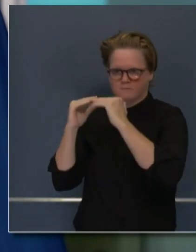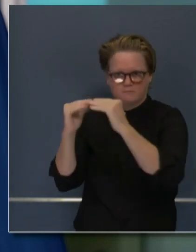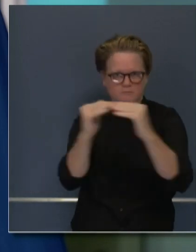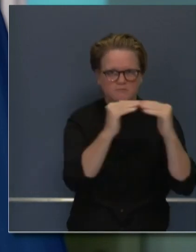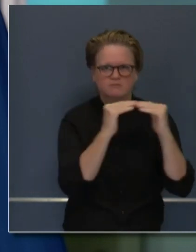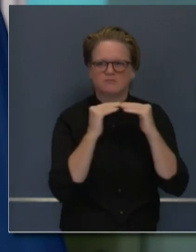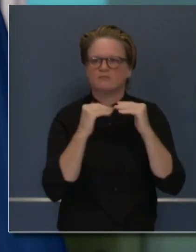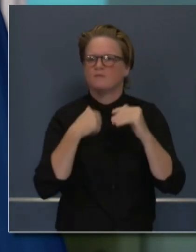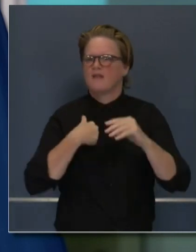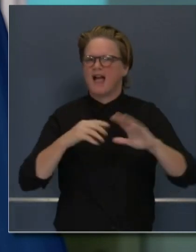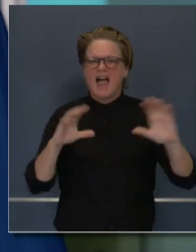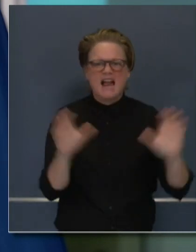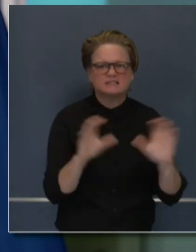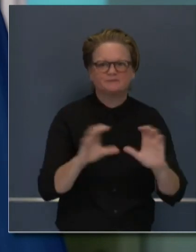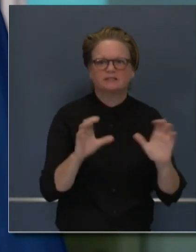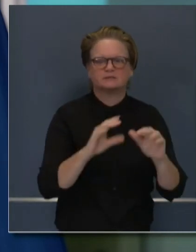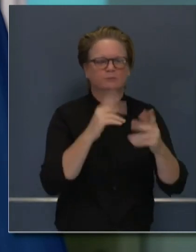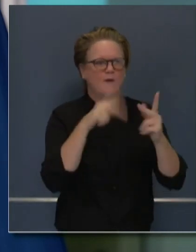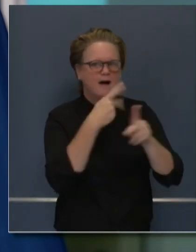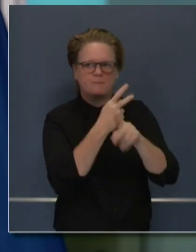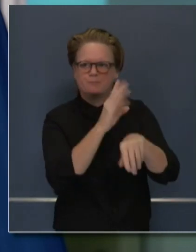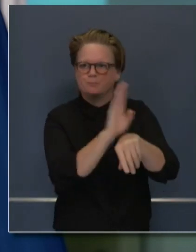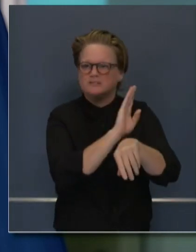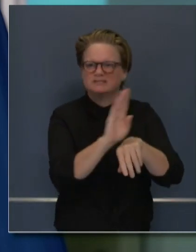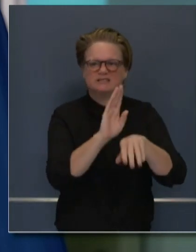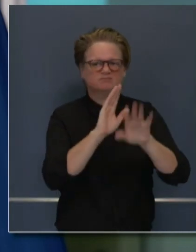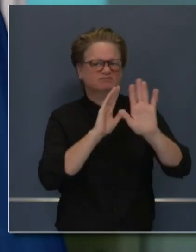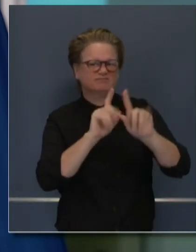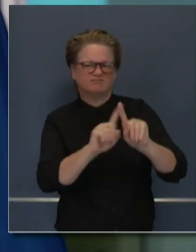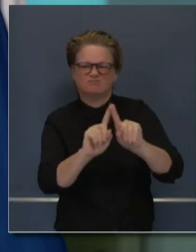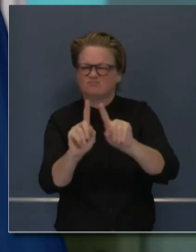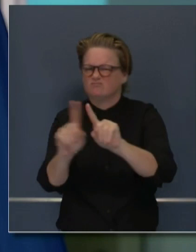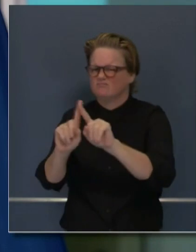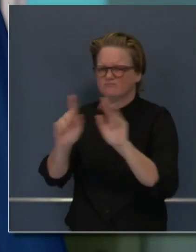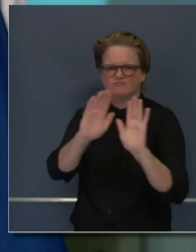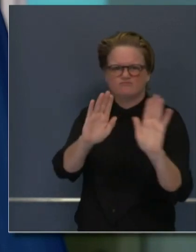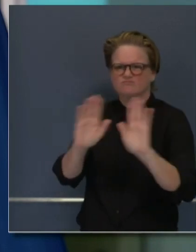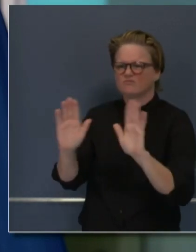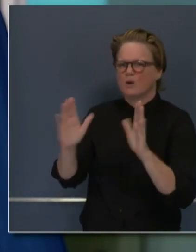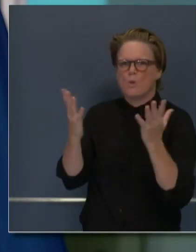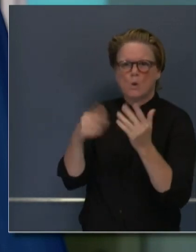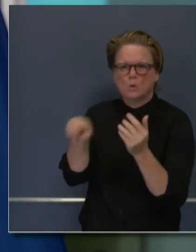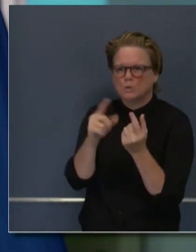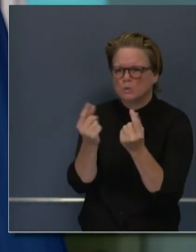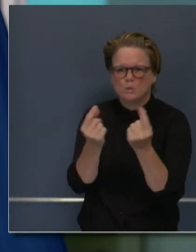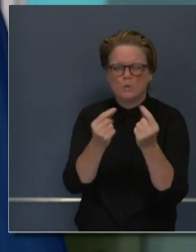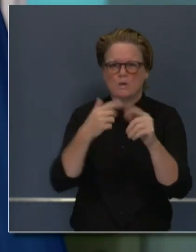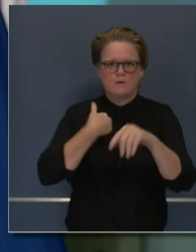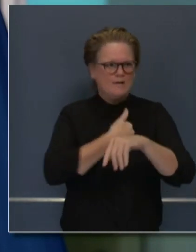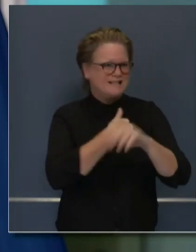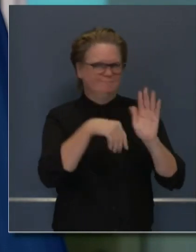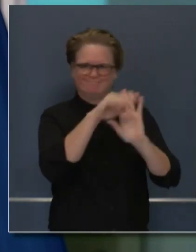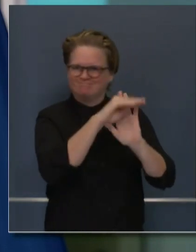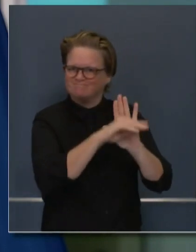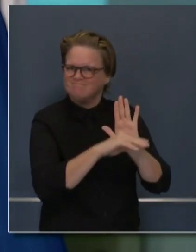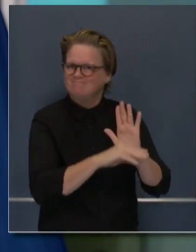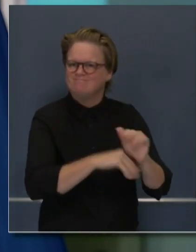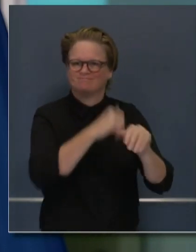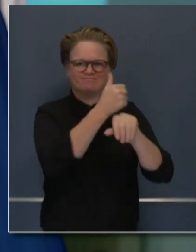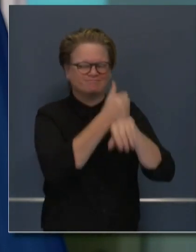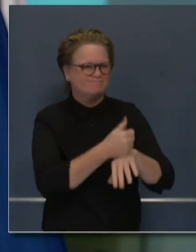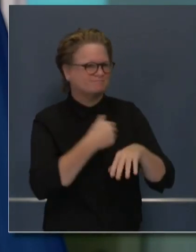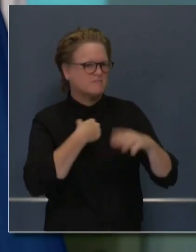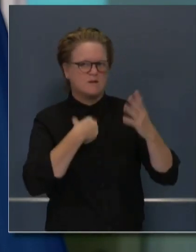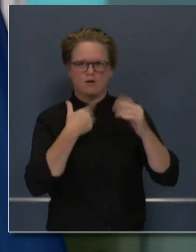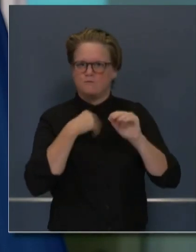activities, sectoral activities in certain sectors of our economy. We put out guidelines, we have rules, and we want to enforce those